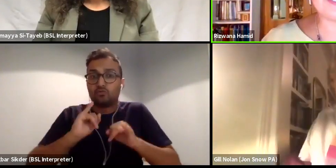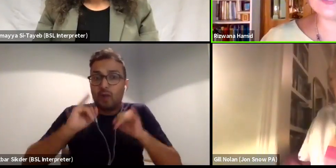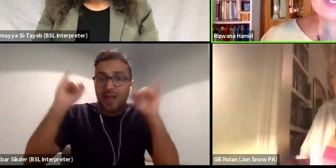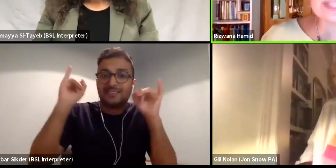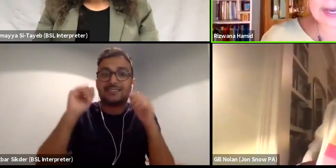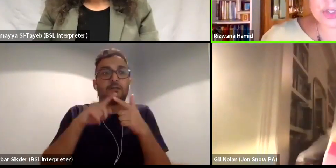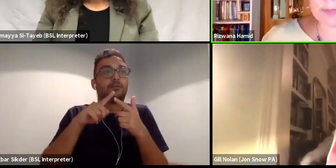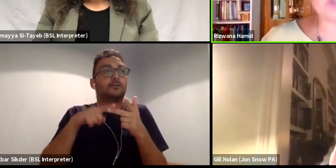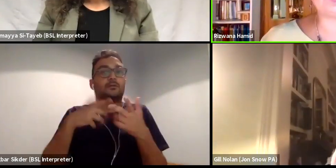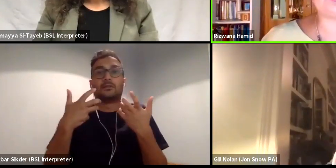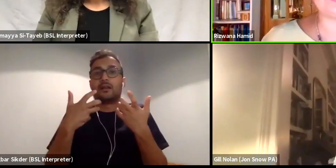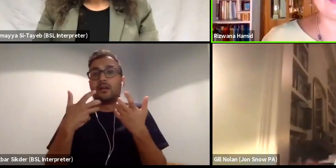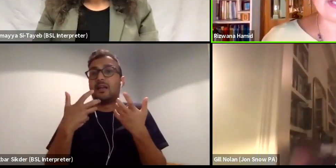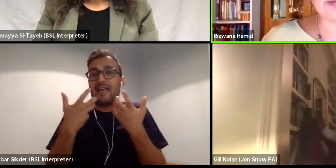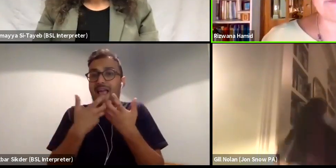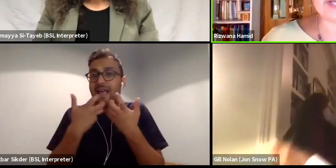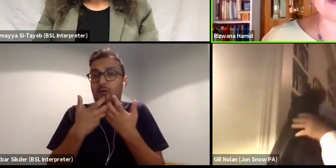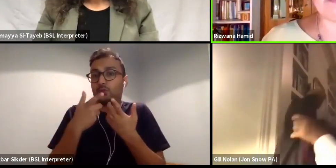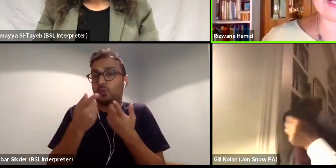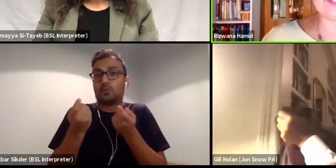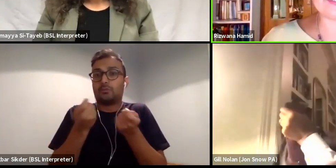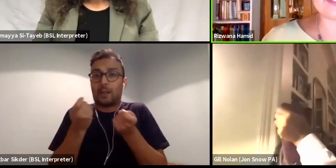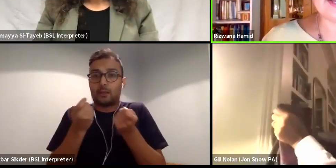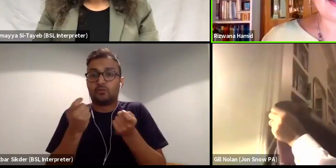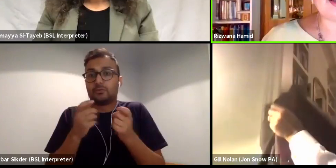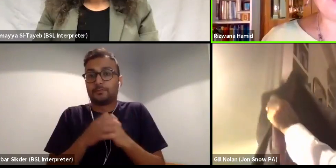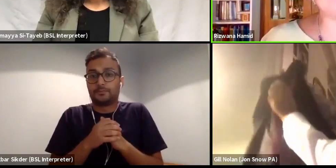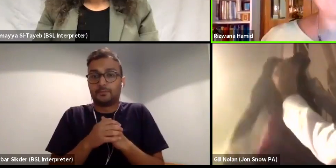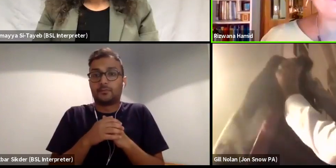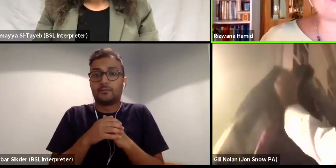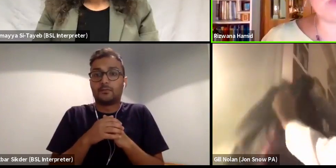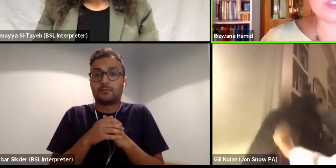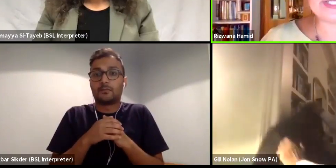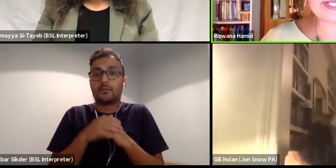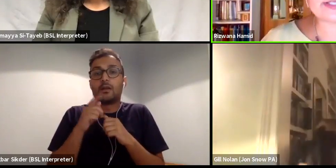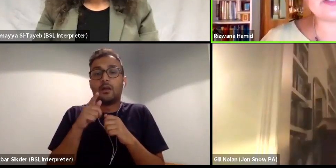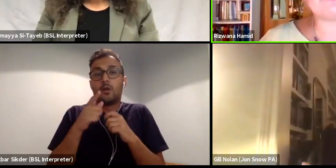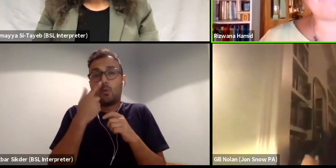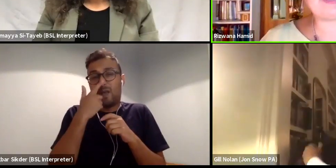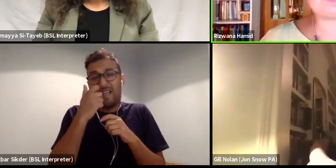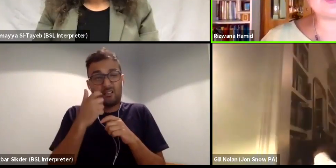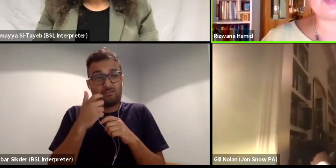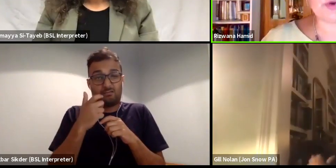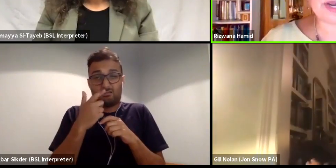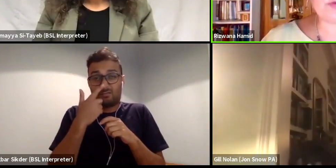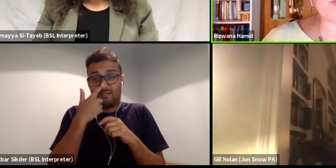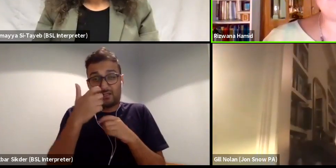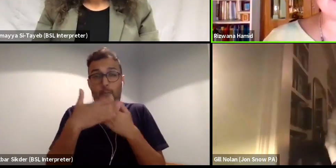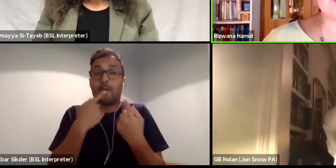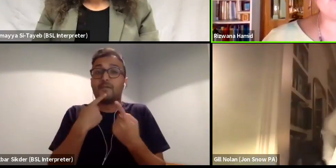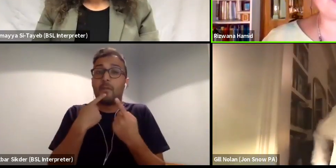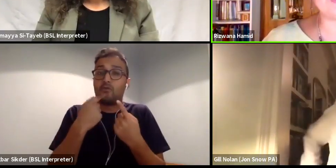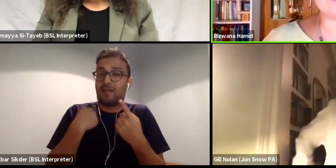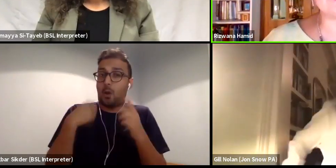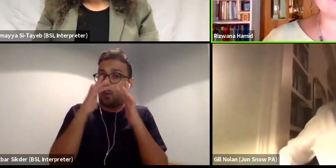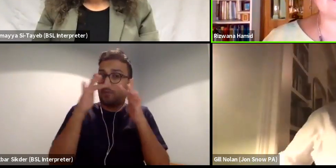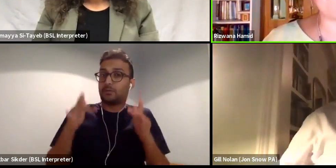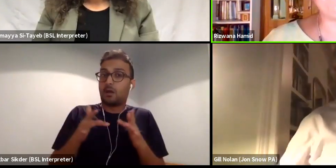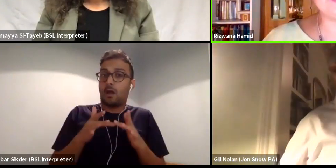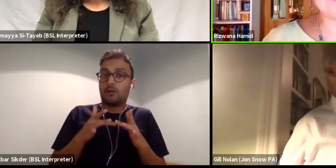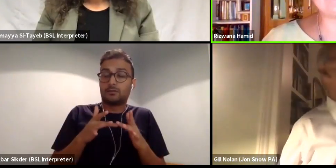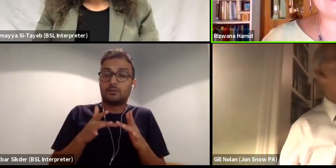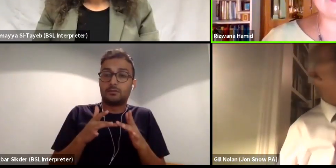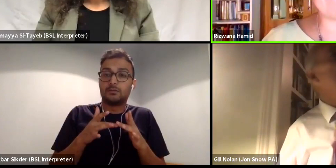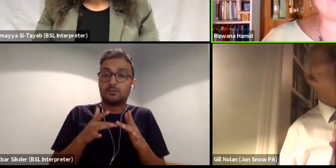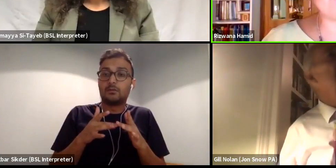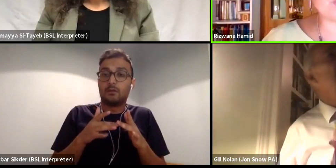spotlight, as how to monitor and make complaints. You can find out more details about us on our website, which is